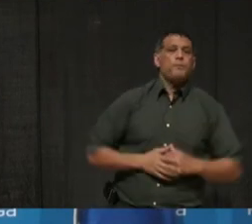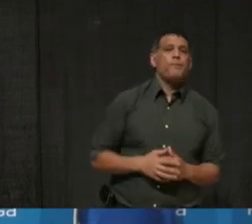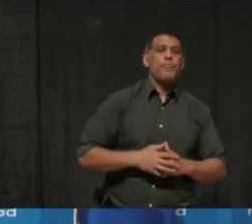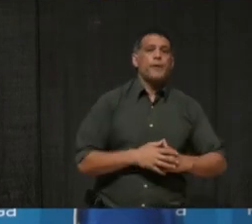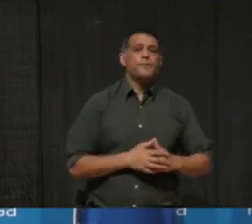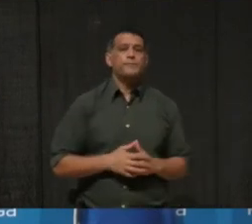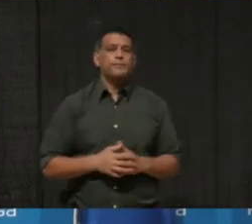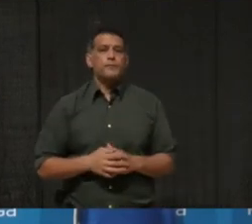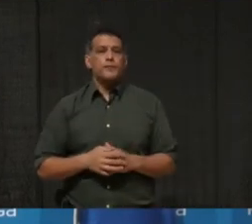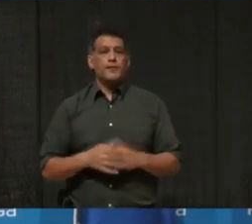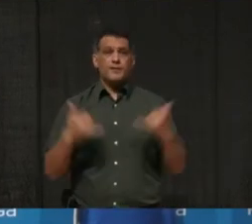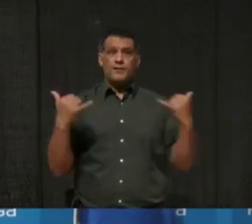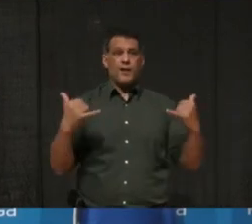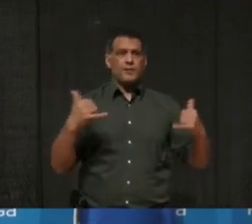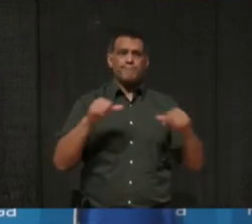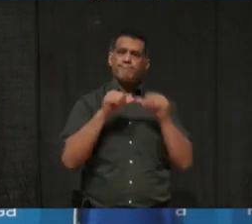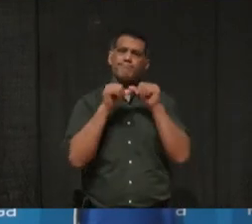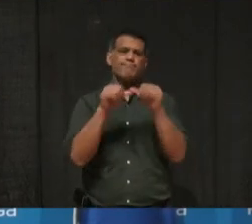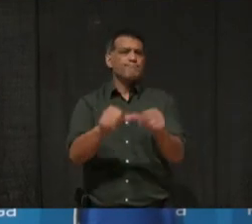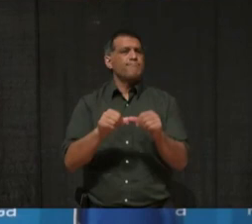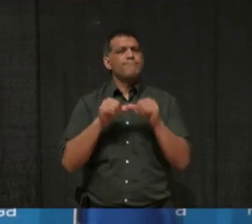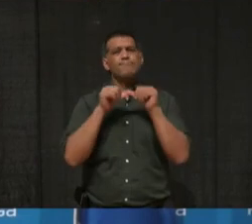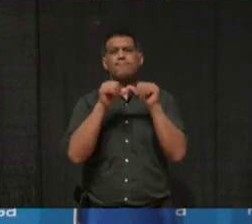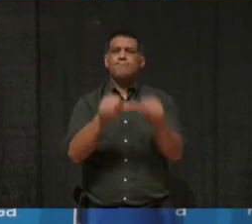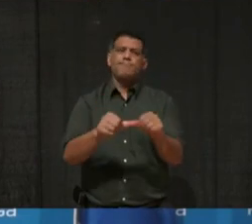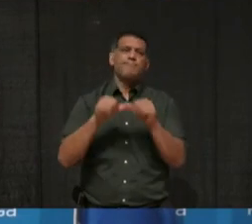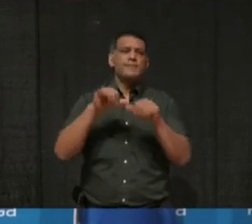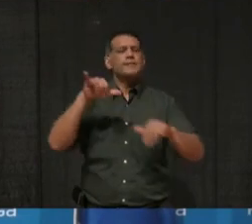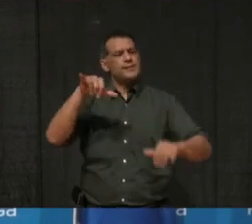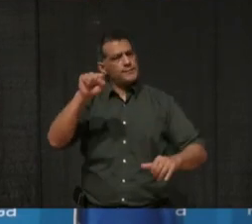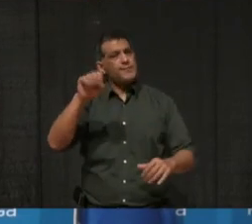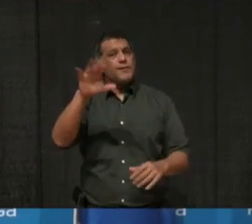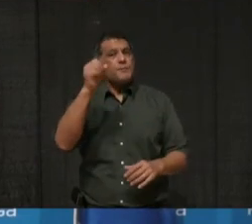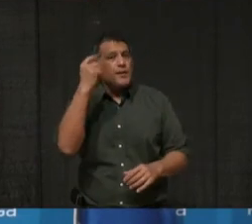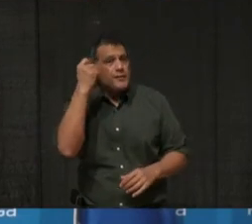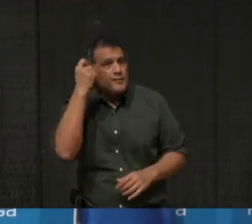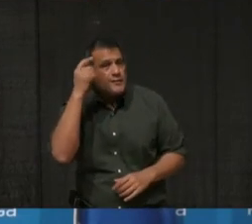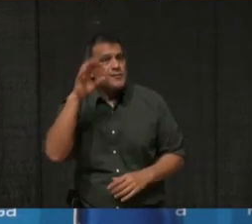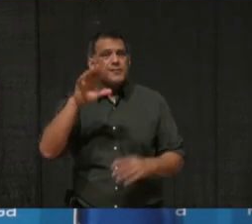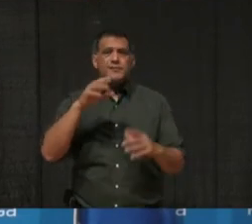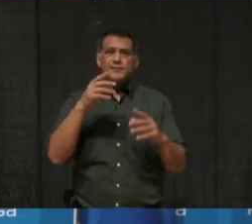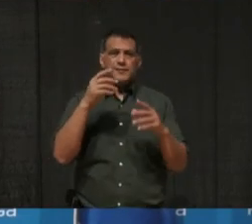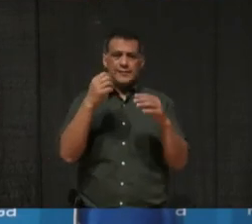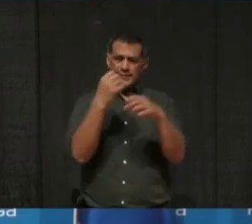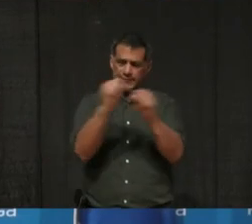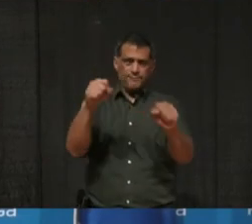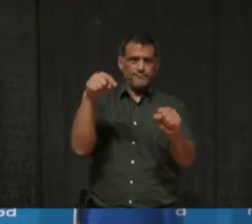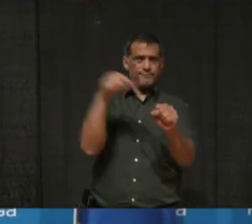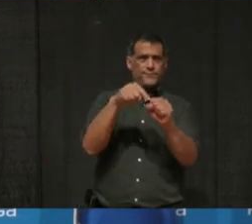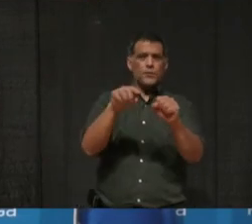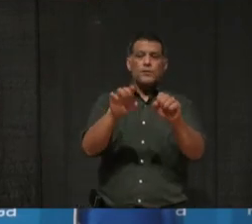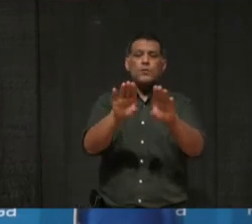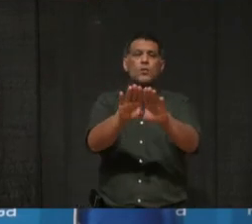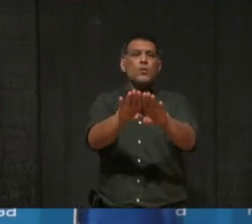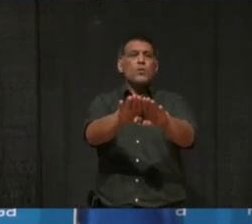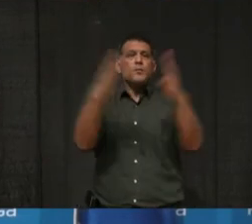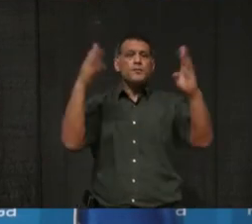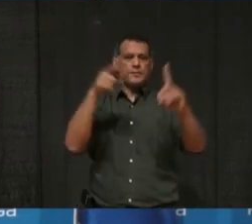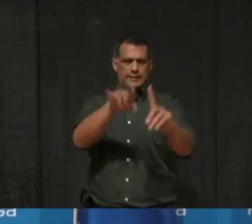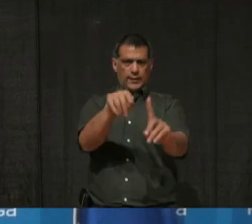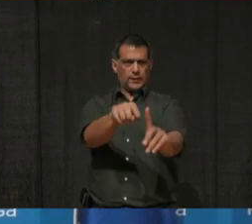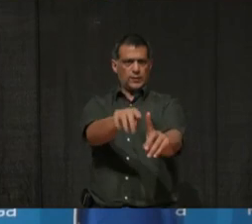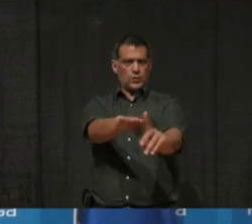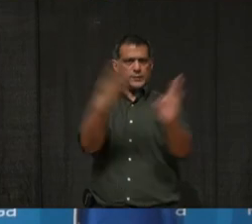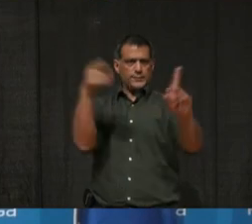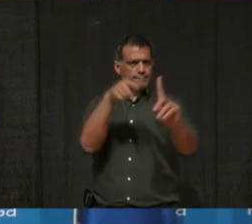the course for now, we also need to begin thinking about what a safe reopening looks like. On my weekly call with